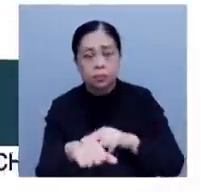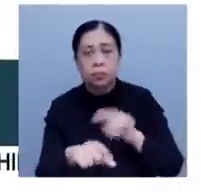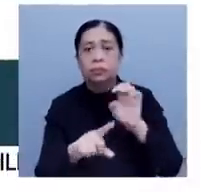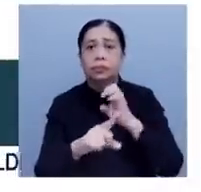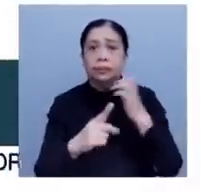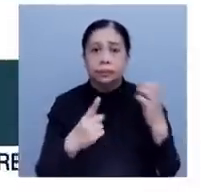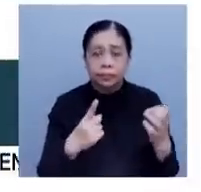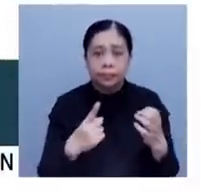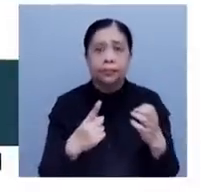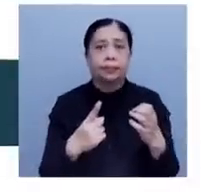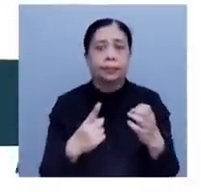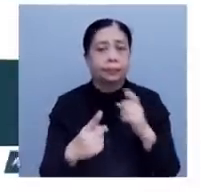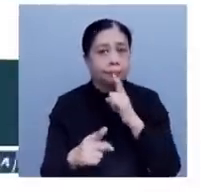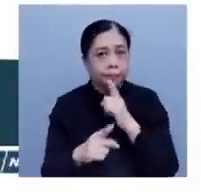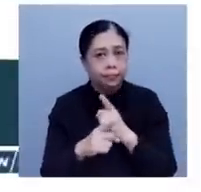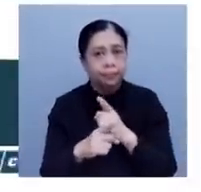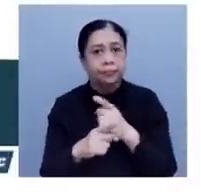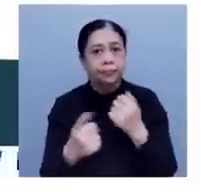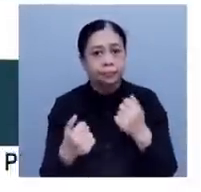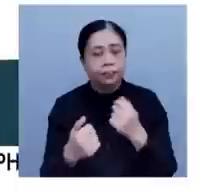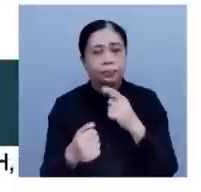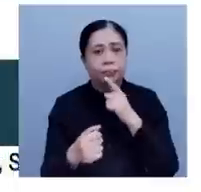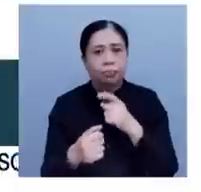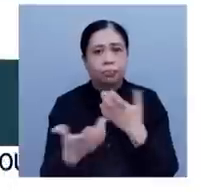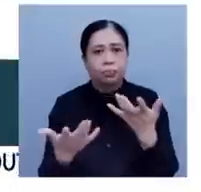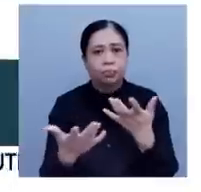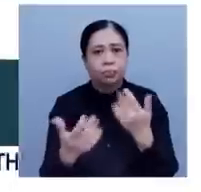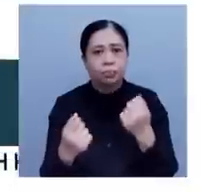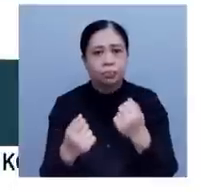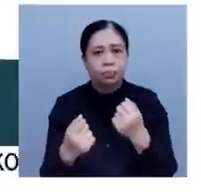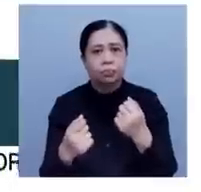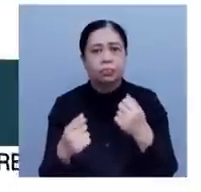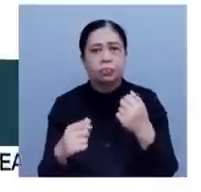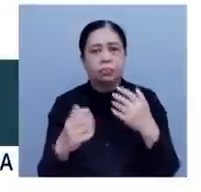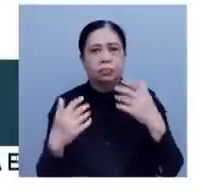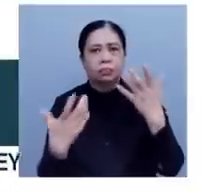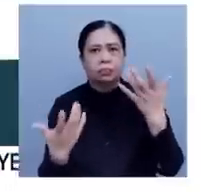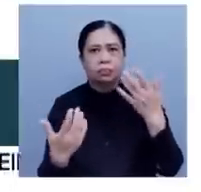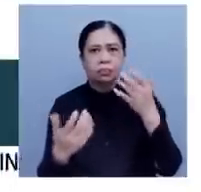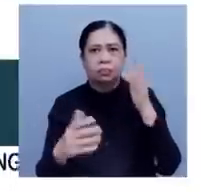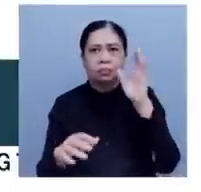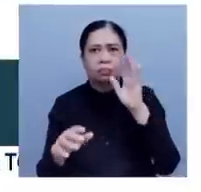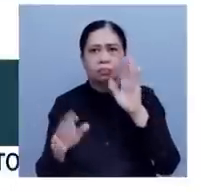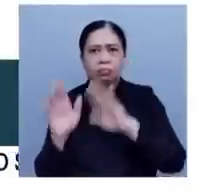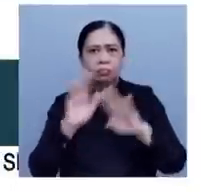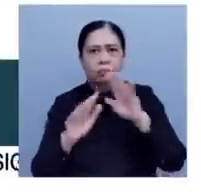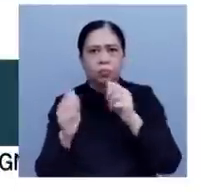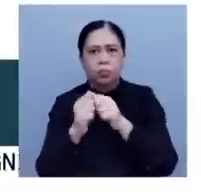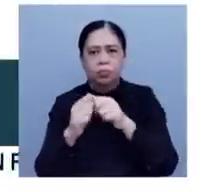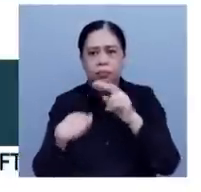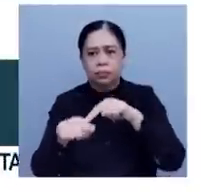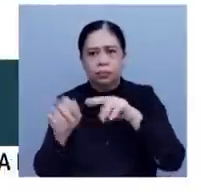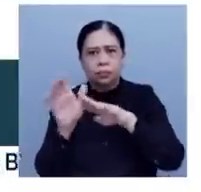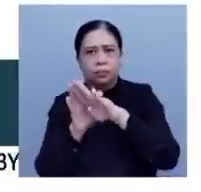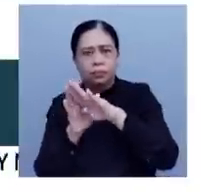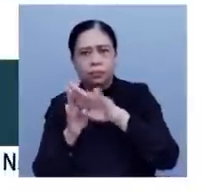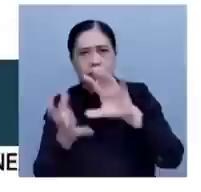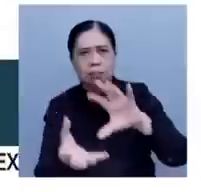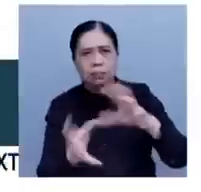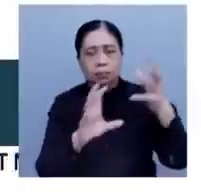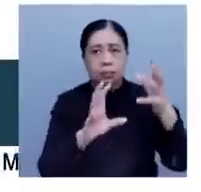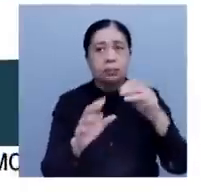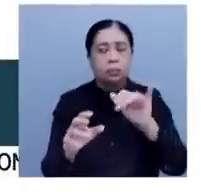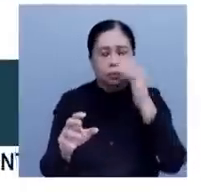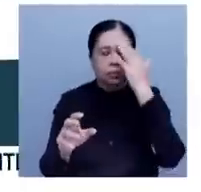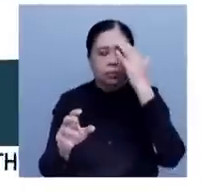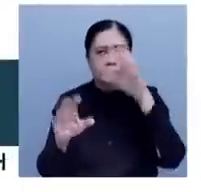environment, are the key to national progress. Kaya yung ginawa nila, although damaging, we should